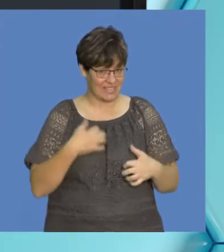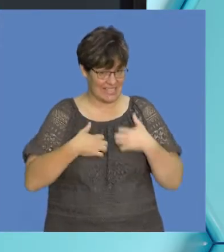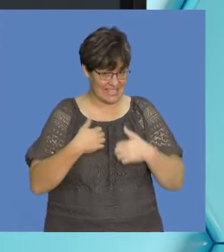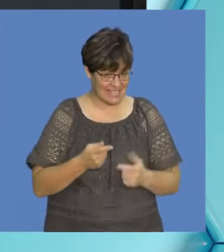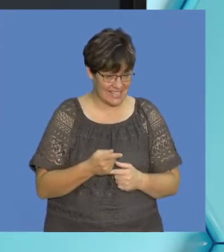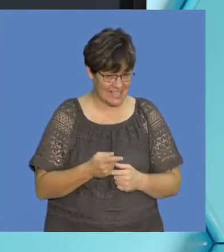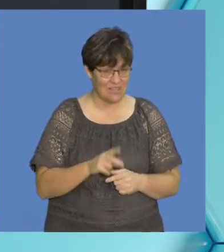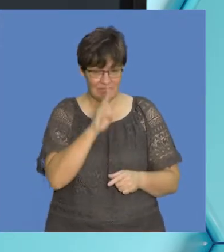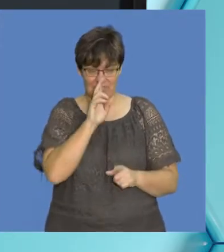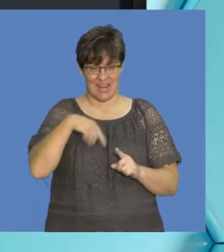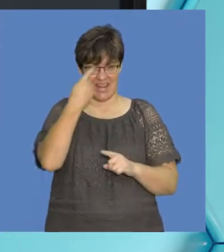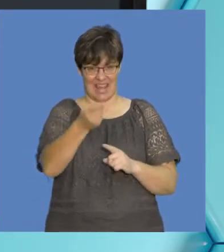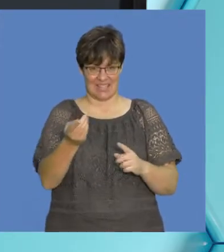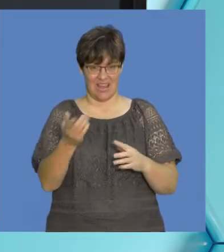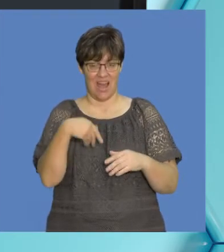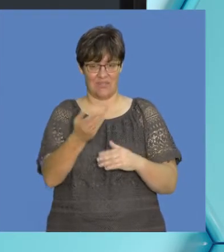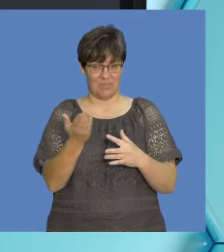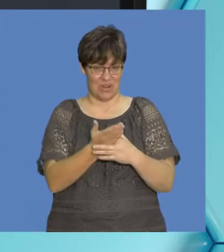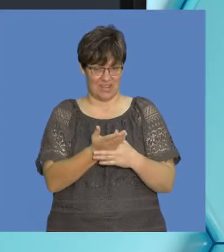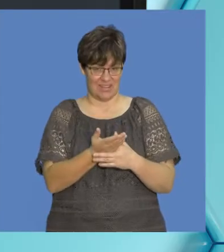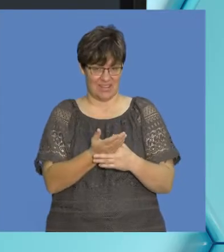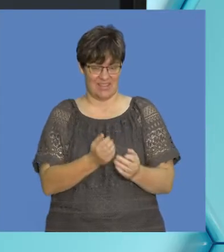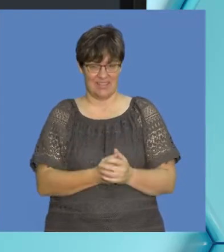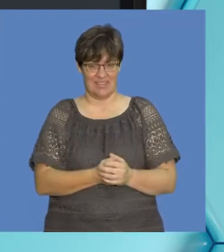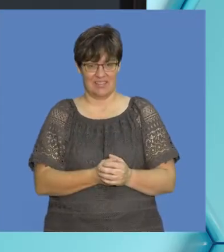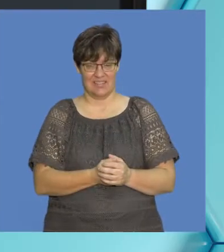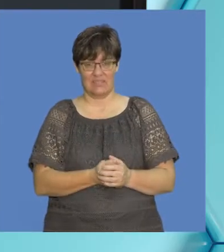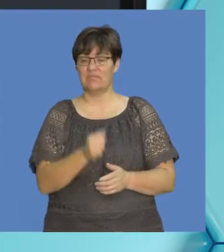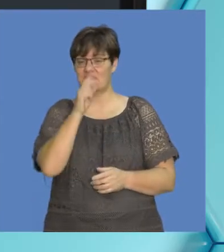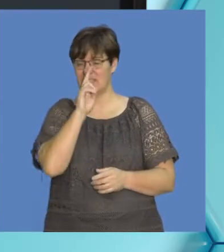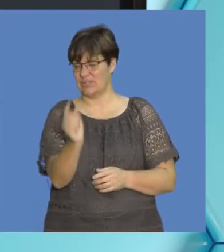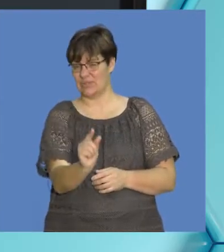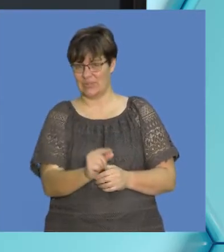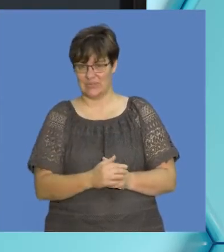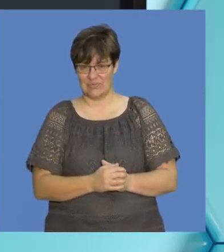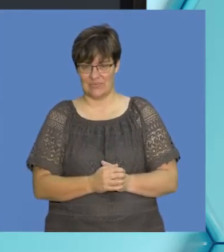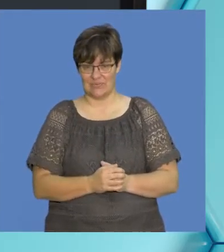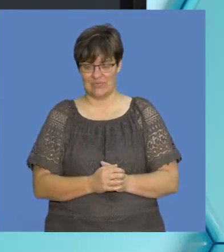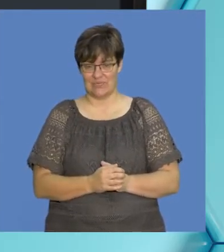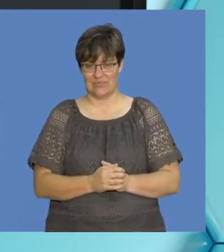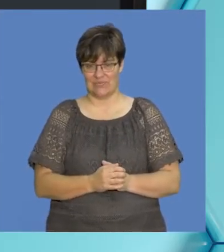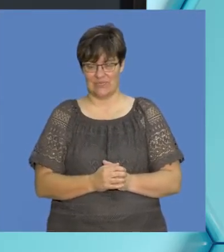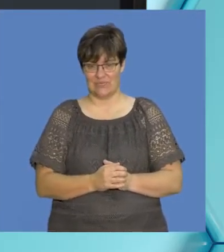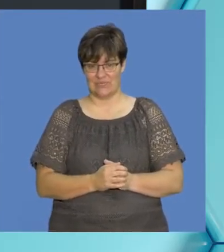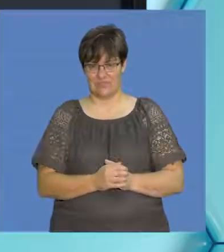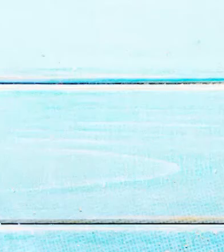in terms of what's to come. Let's take a quick ad break, and we'll see you just now.